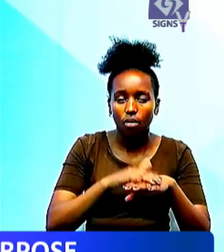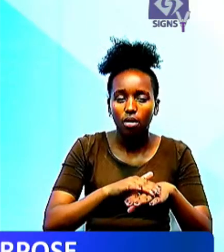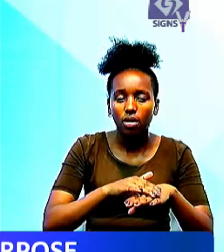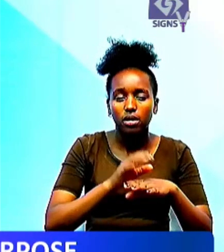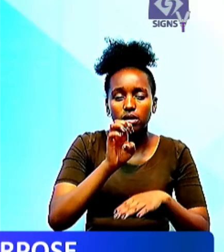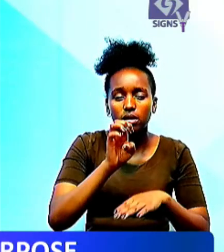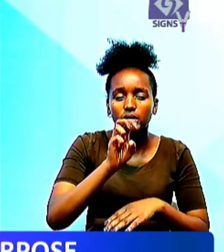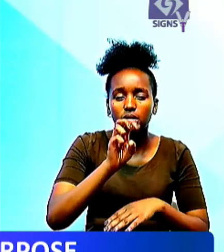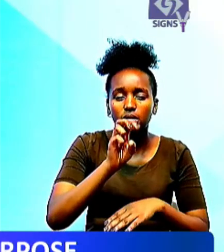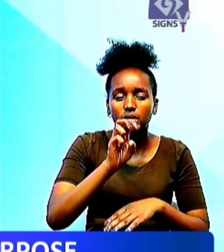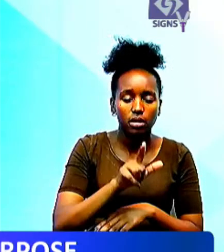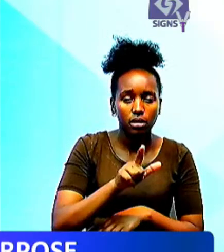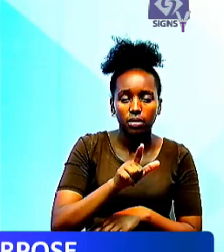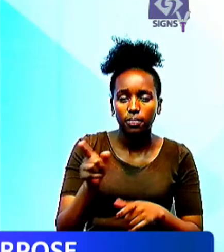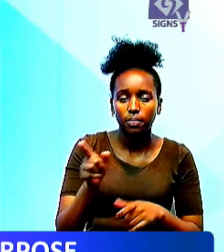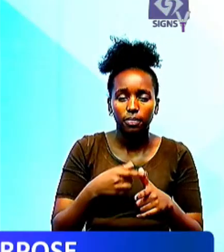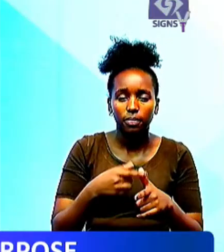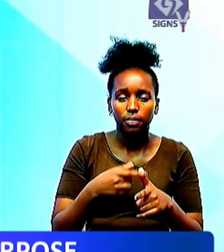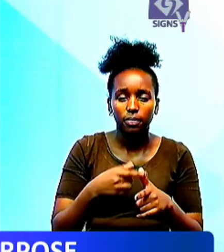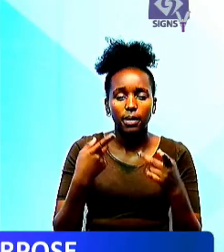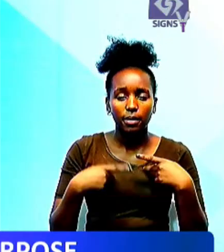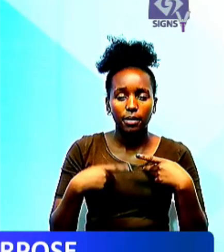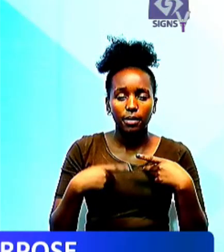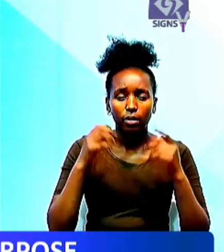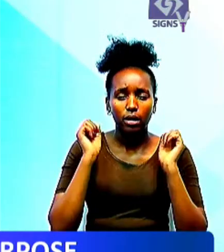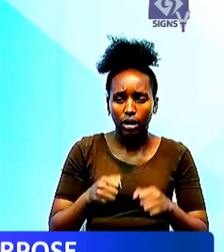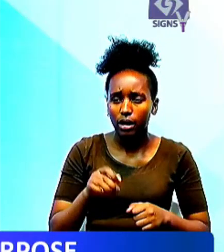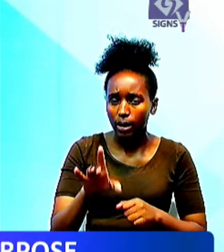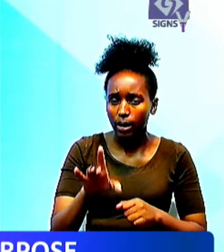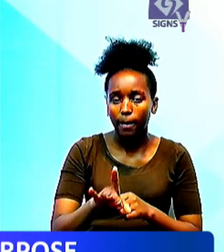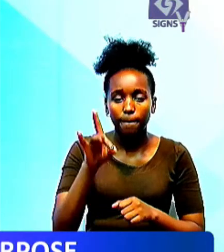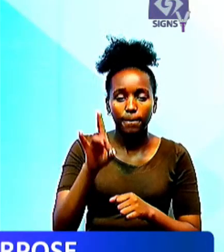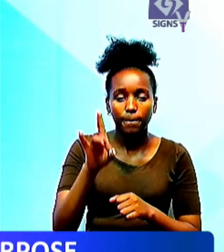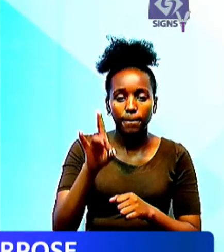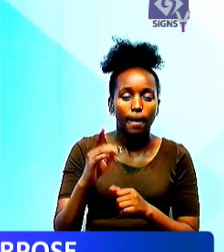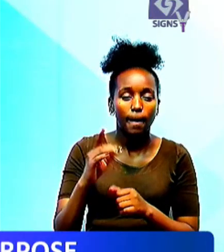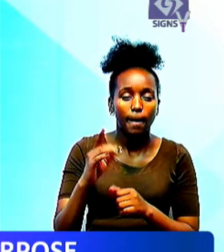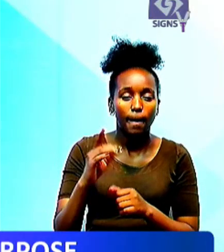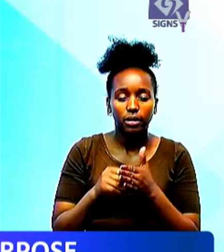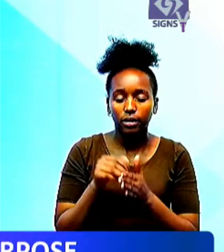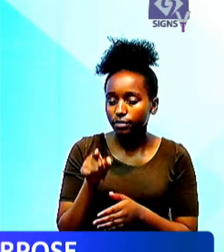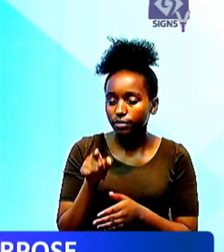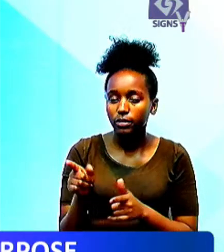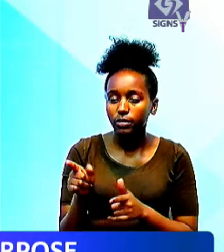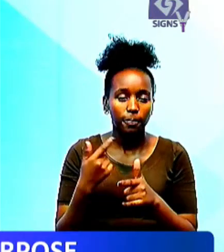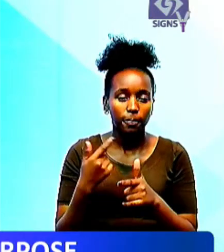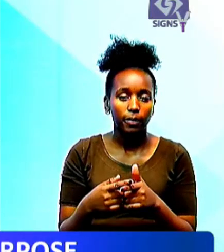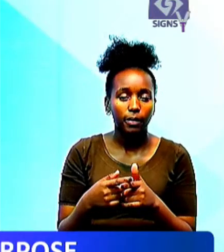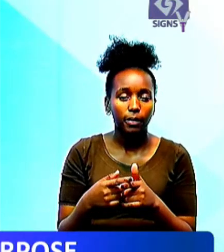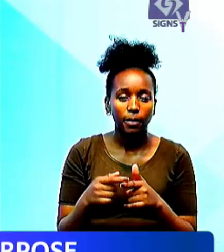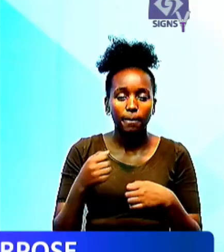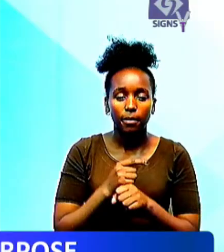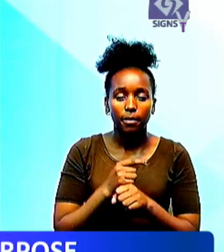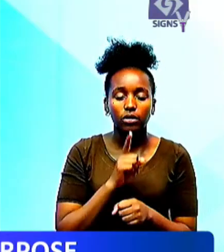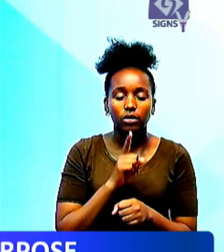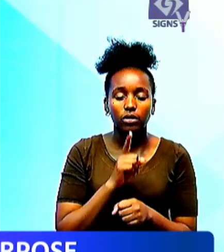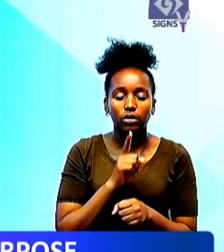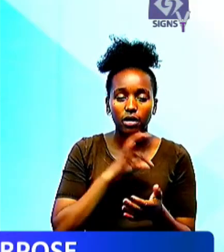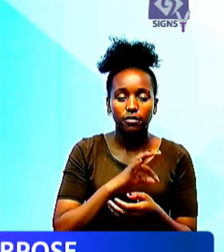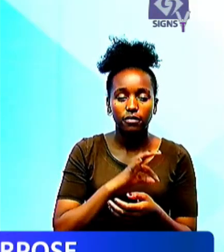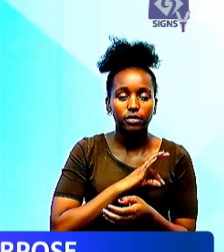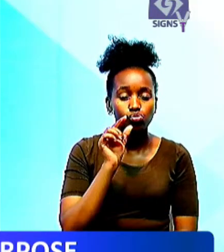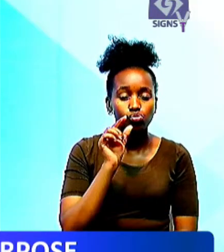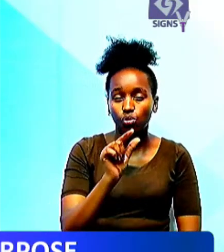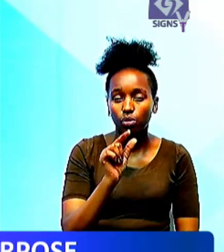Instead of me owning an apartment, I can own a portion of this building. I get an income, something we call a real estate investment trust